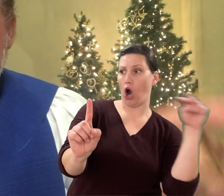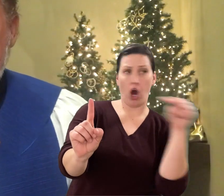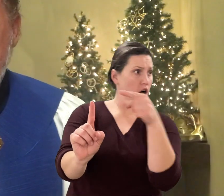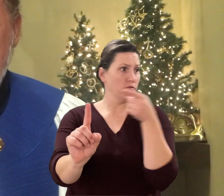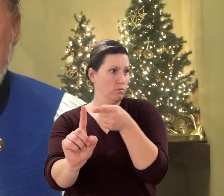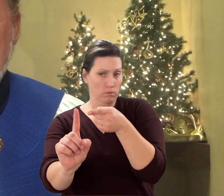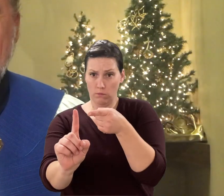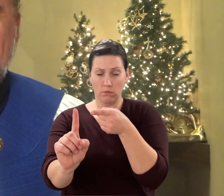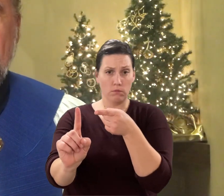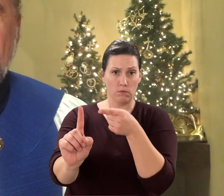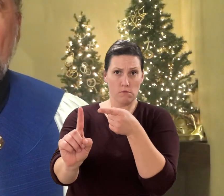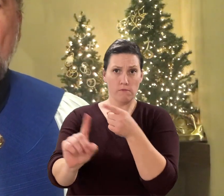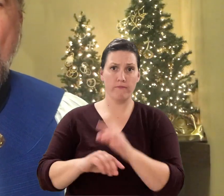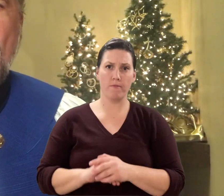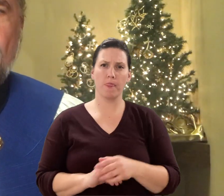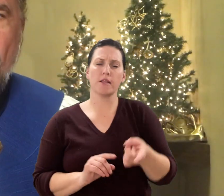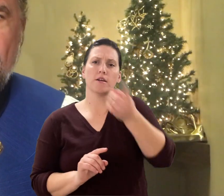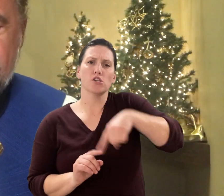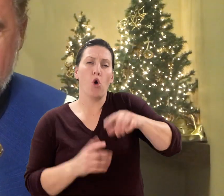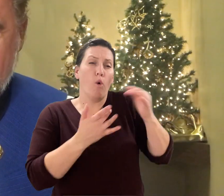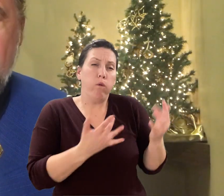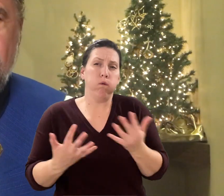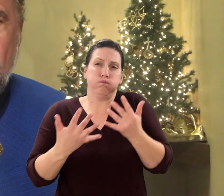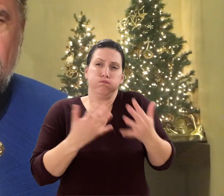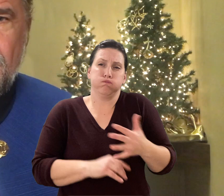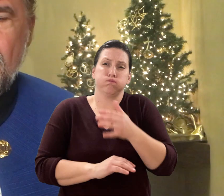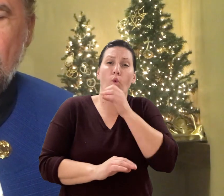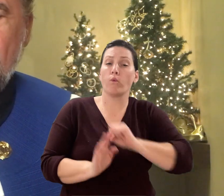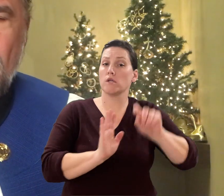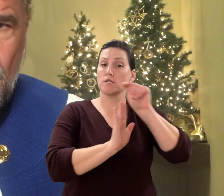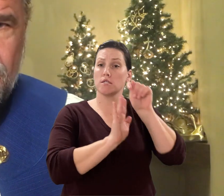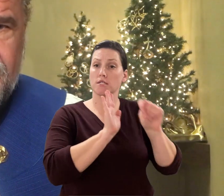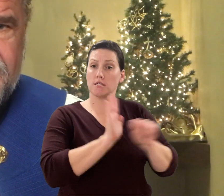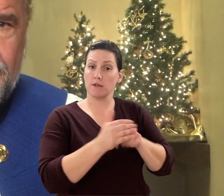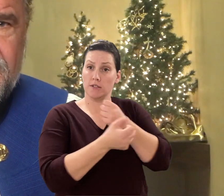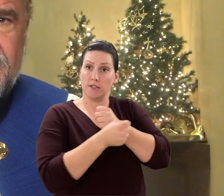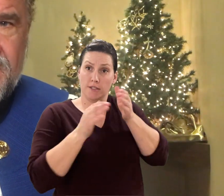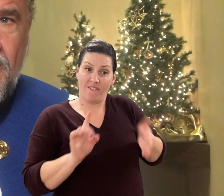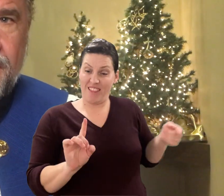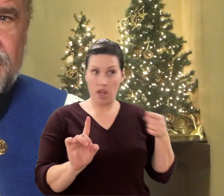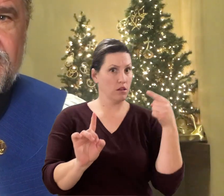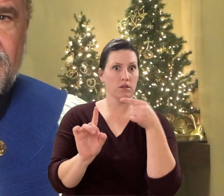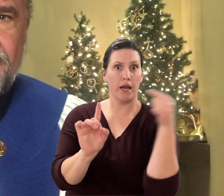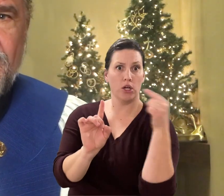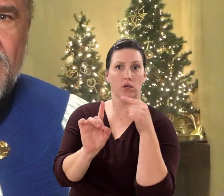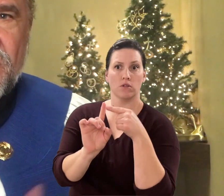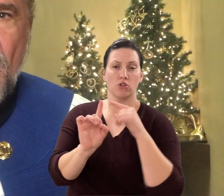is the Messiah, the long-promised Savior of the Old Testament